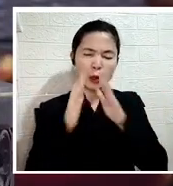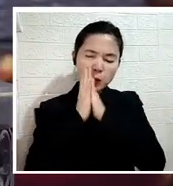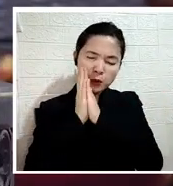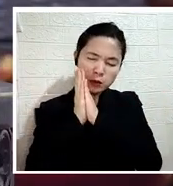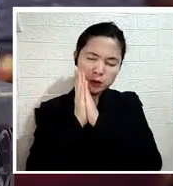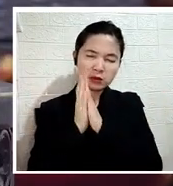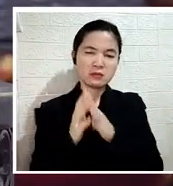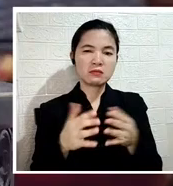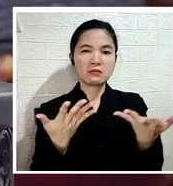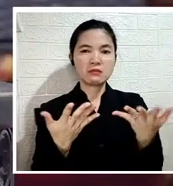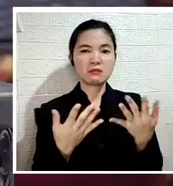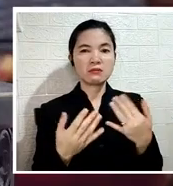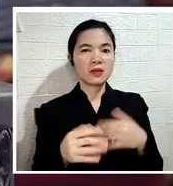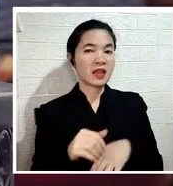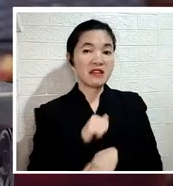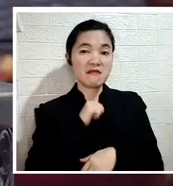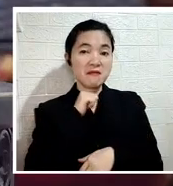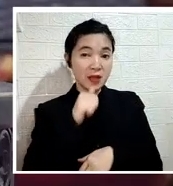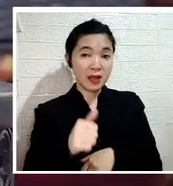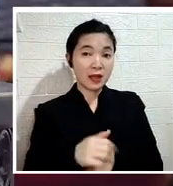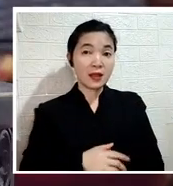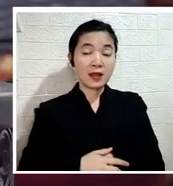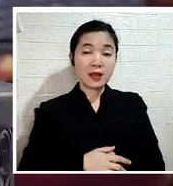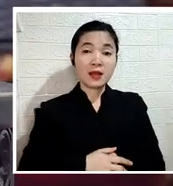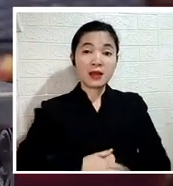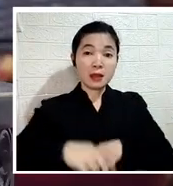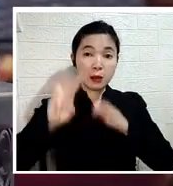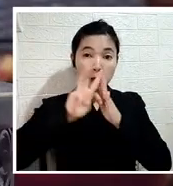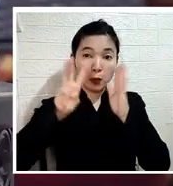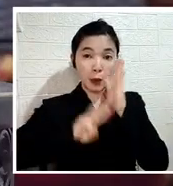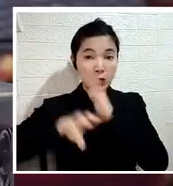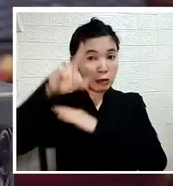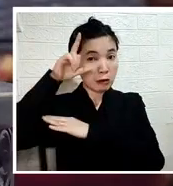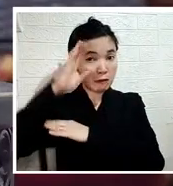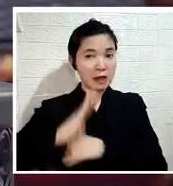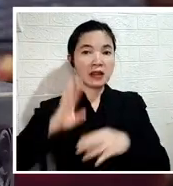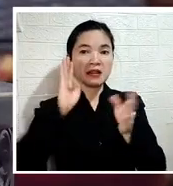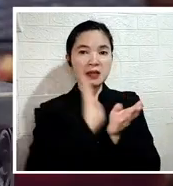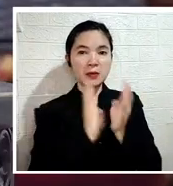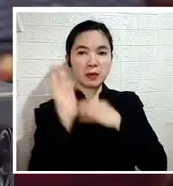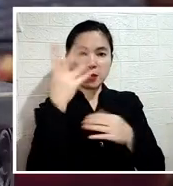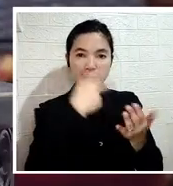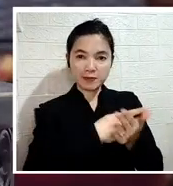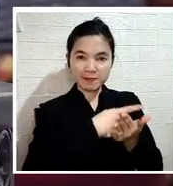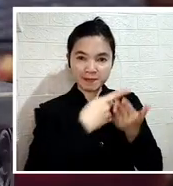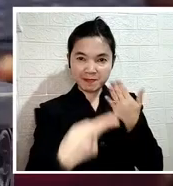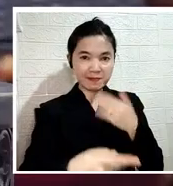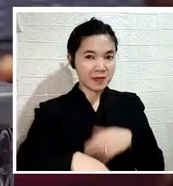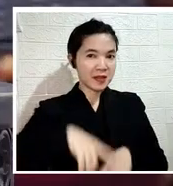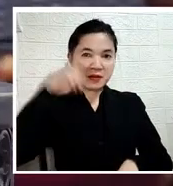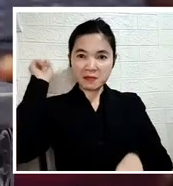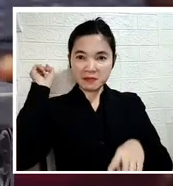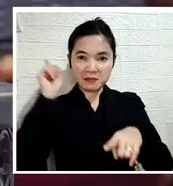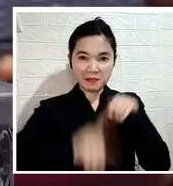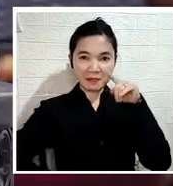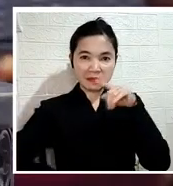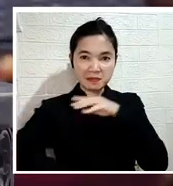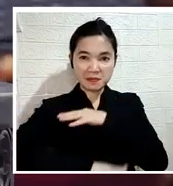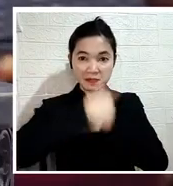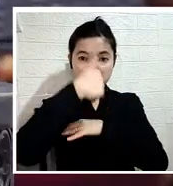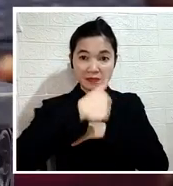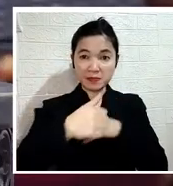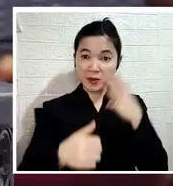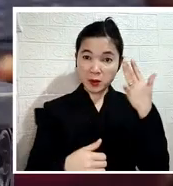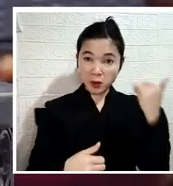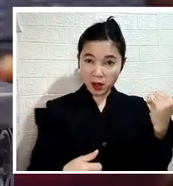siya nasubay sa plano ug kabuton sa Dios, failure, dili gyud na matuman. Kay ngano ang